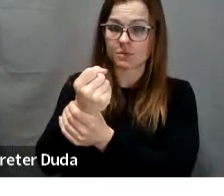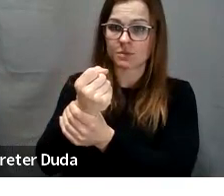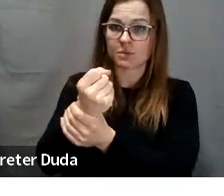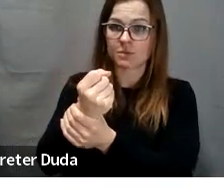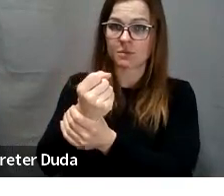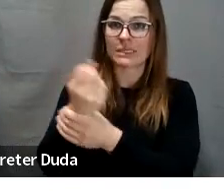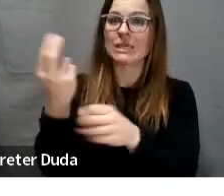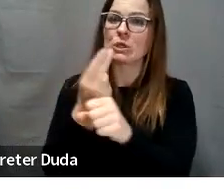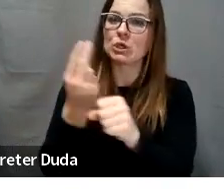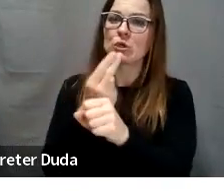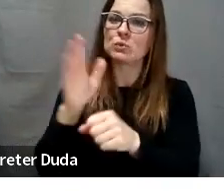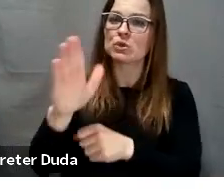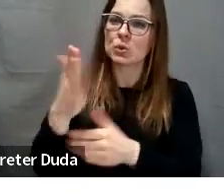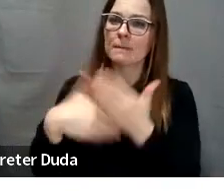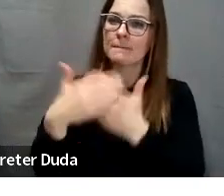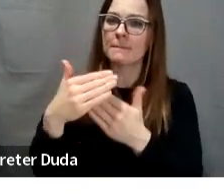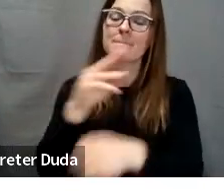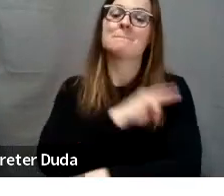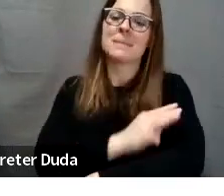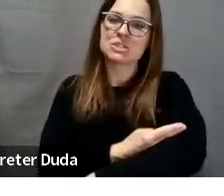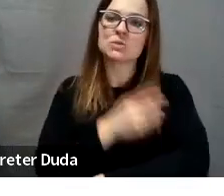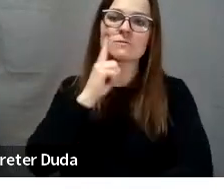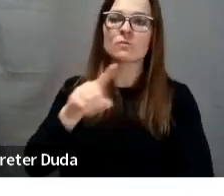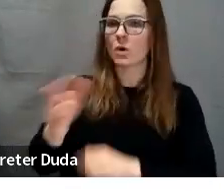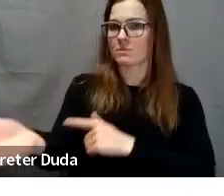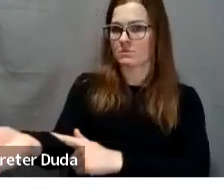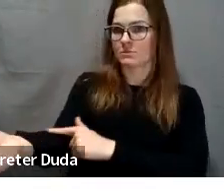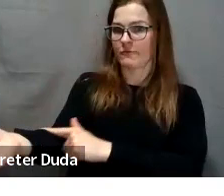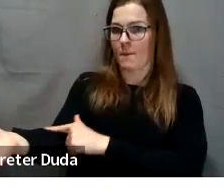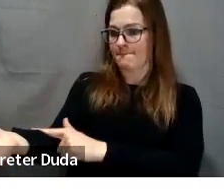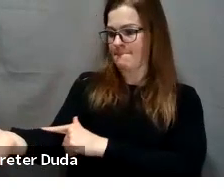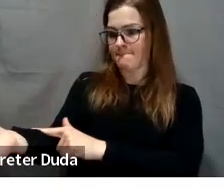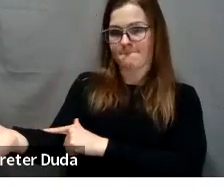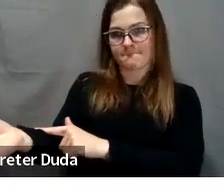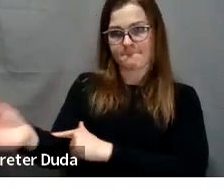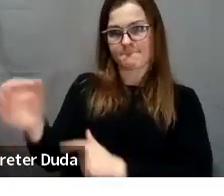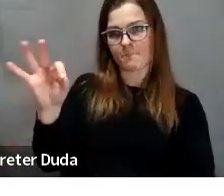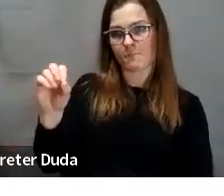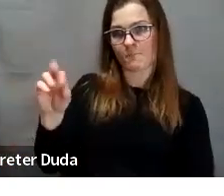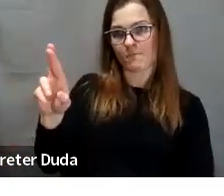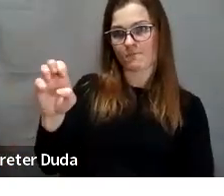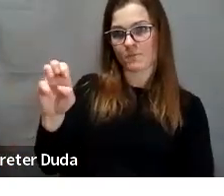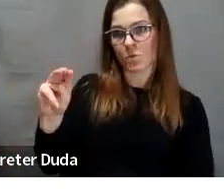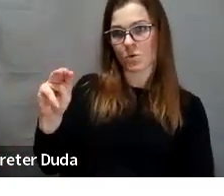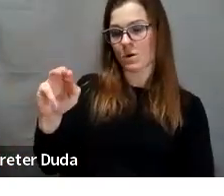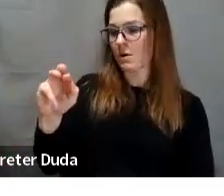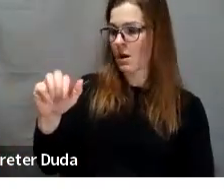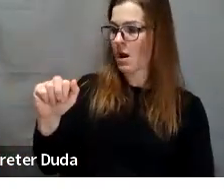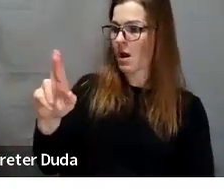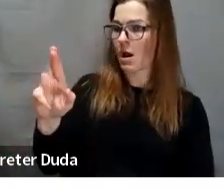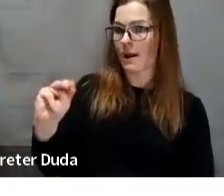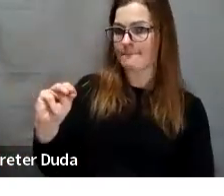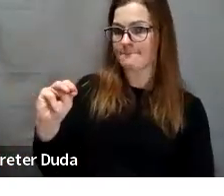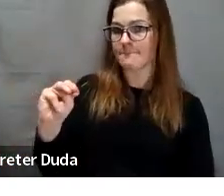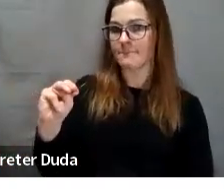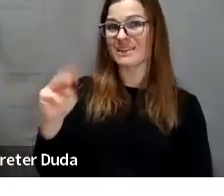using the muscles in your forearm. If you're not able to hold on to the tool as well, you're using the